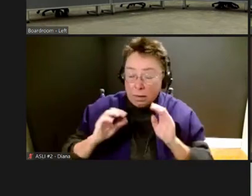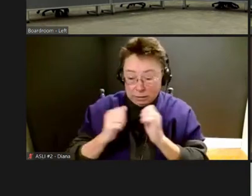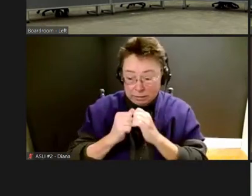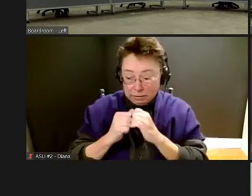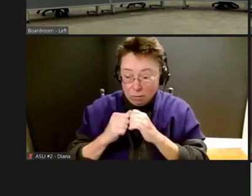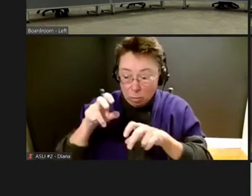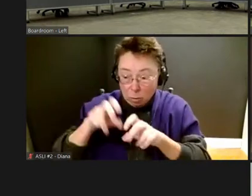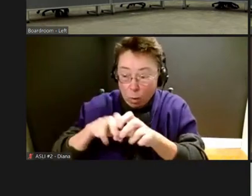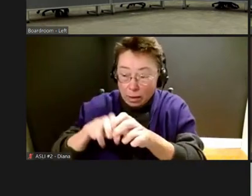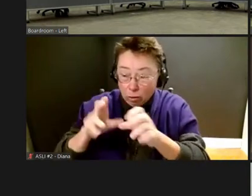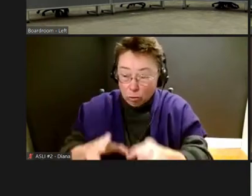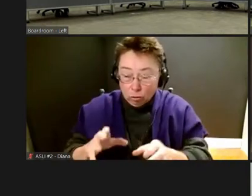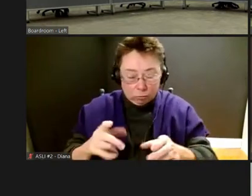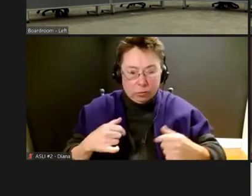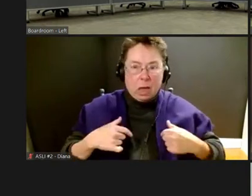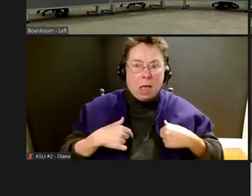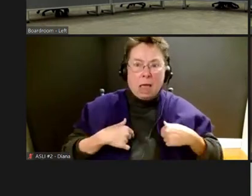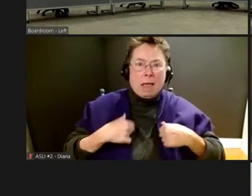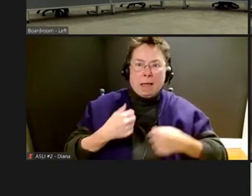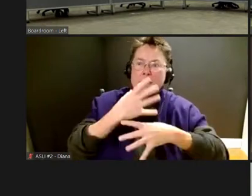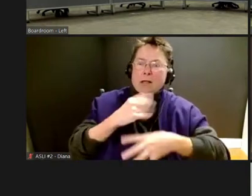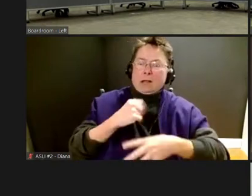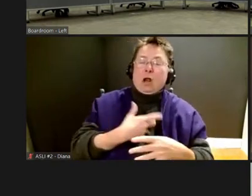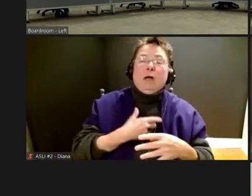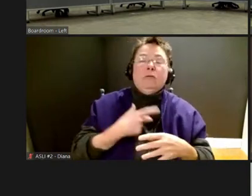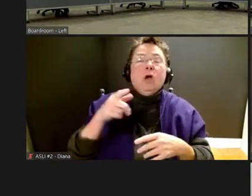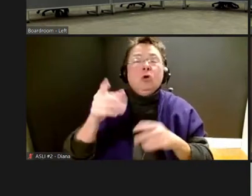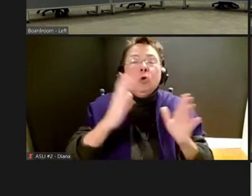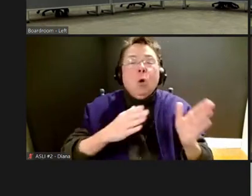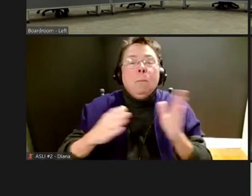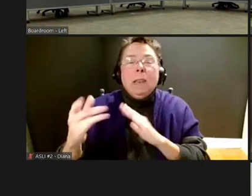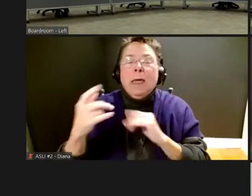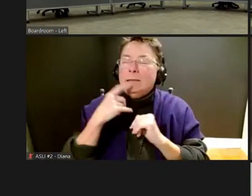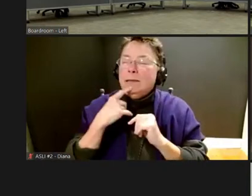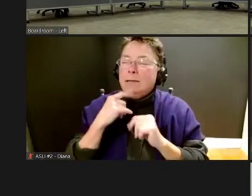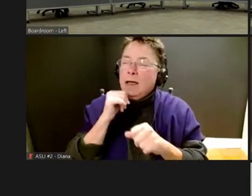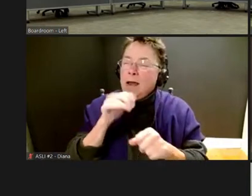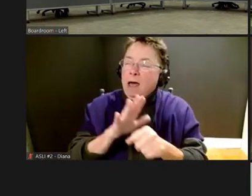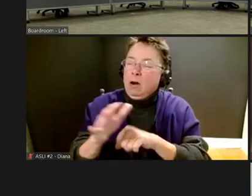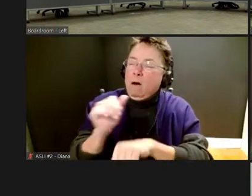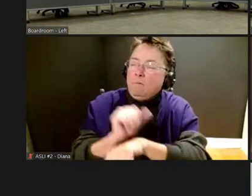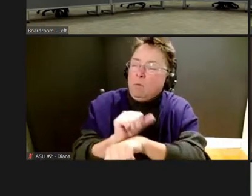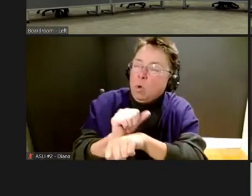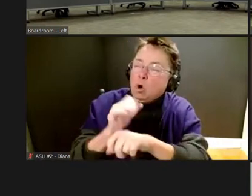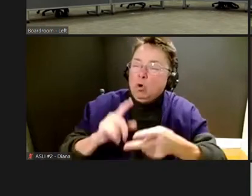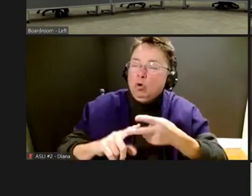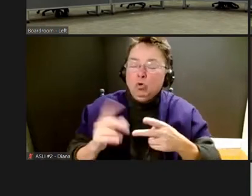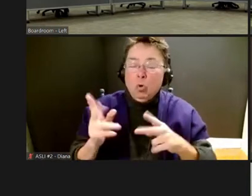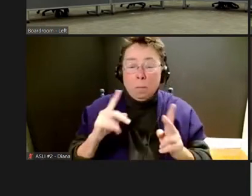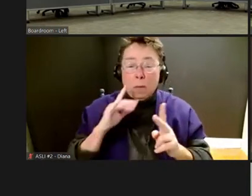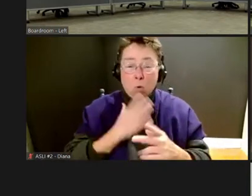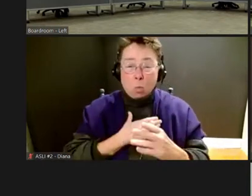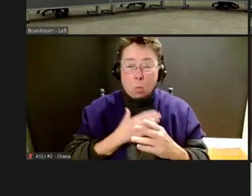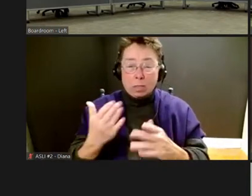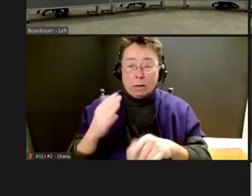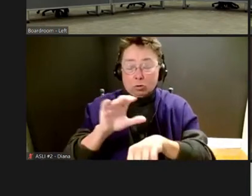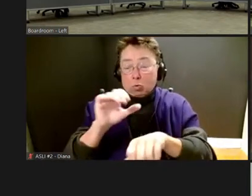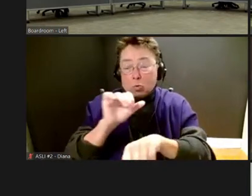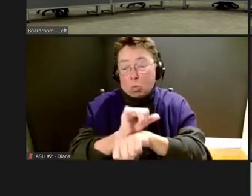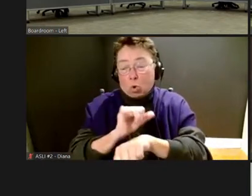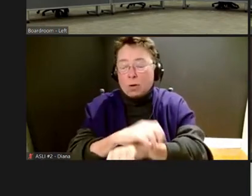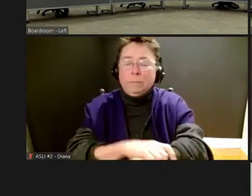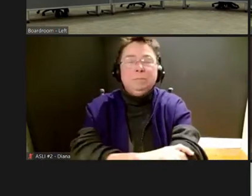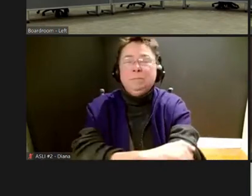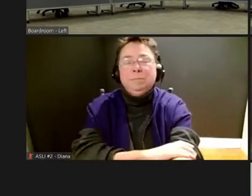workers. Your transit plan falsely claims that there aren't enough transit workers or people willing to do this work. Firstly, this is